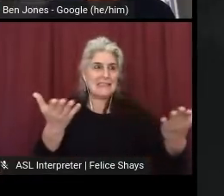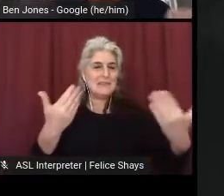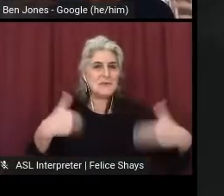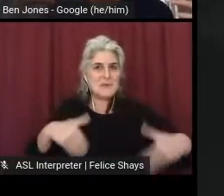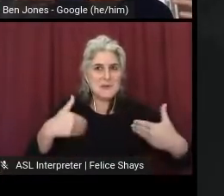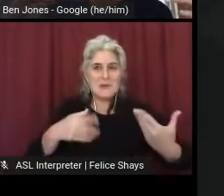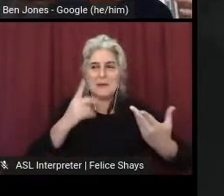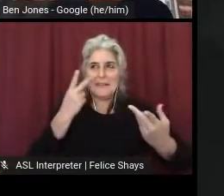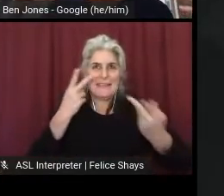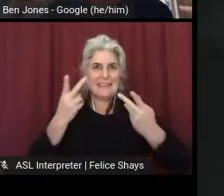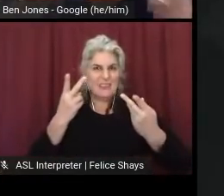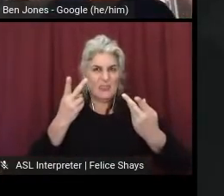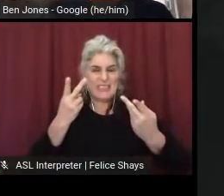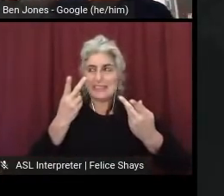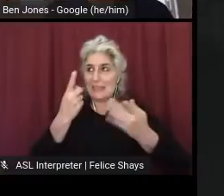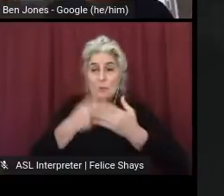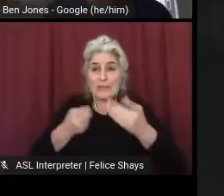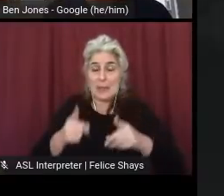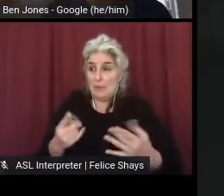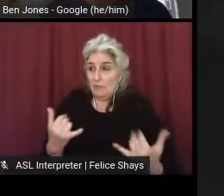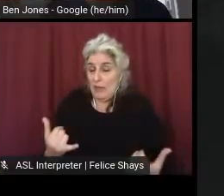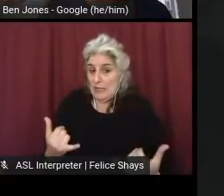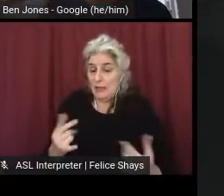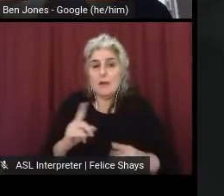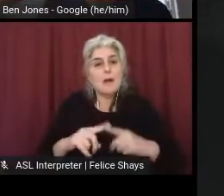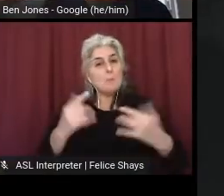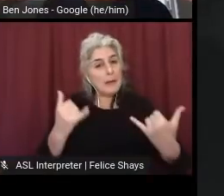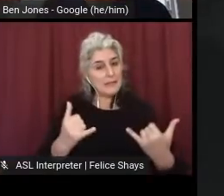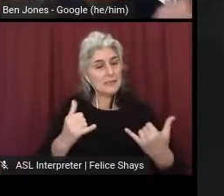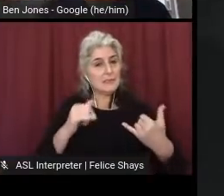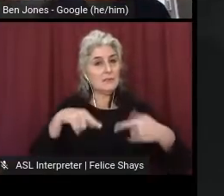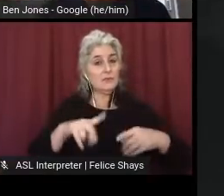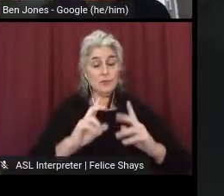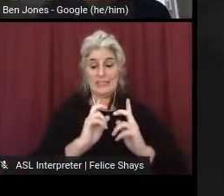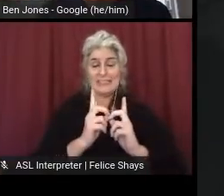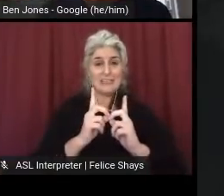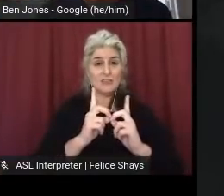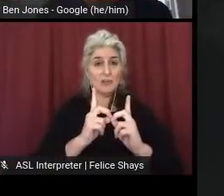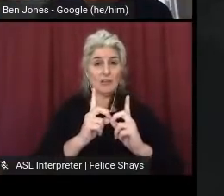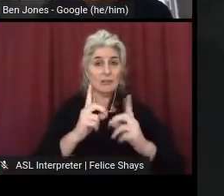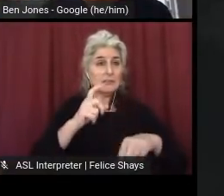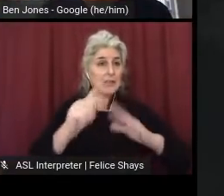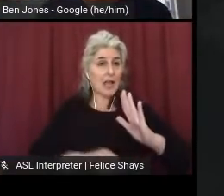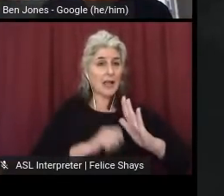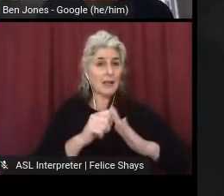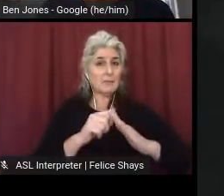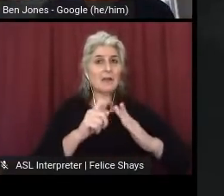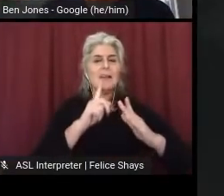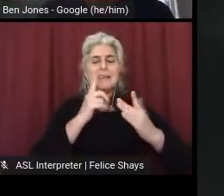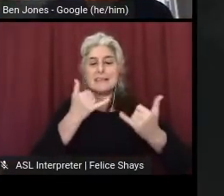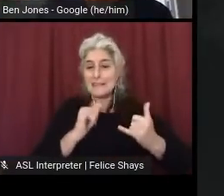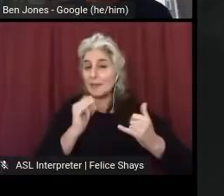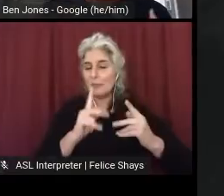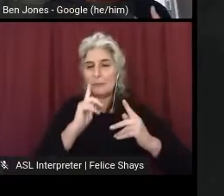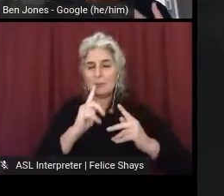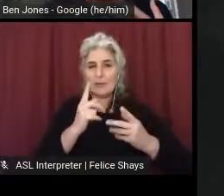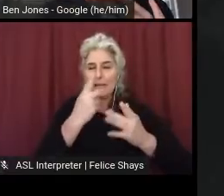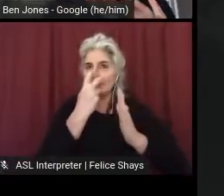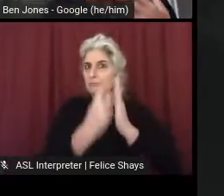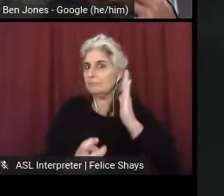digital age is that we, while we're not sitting in the theater, the access to that kind of listening is available. And